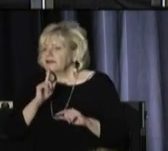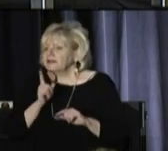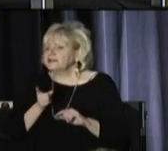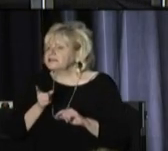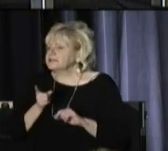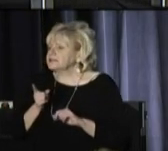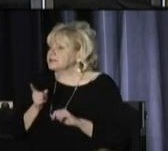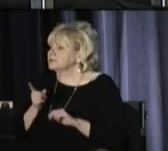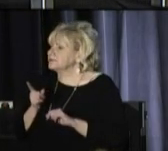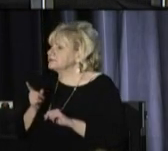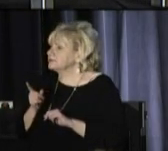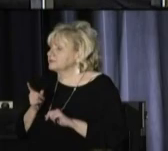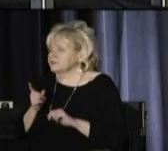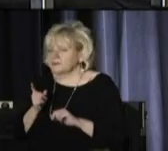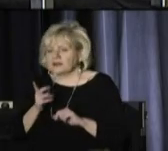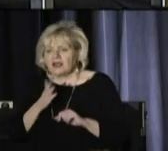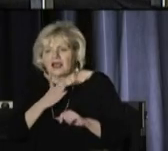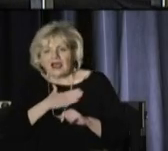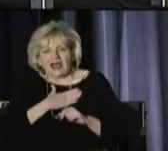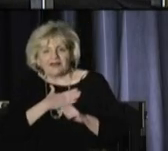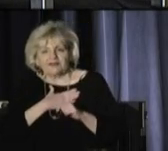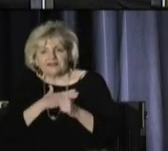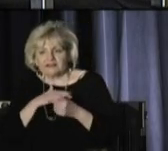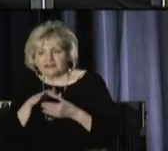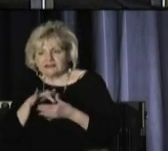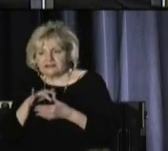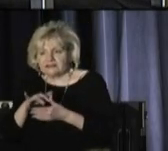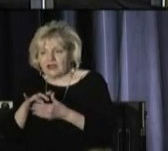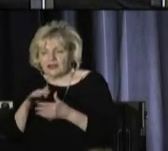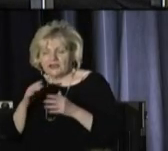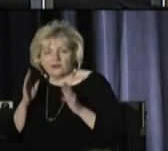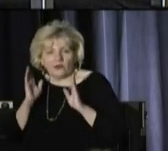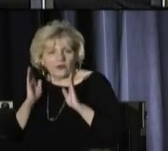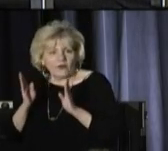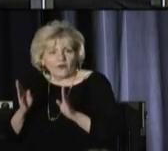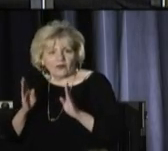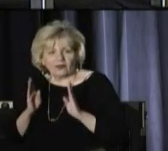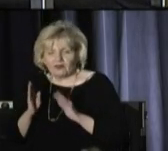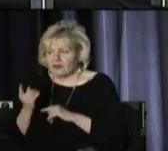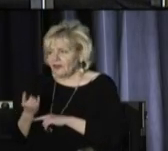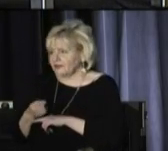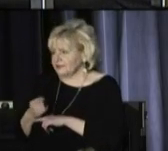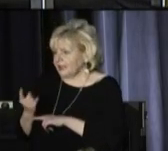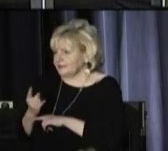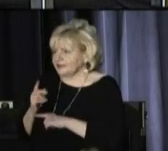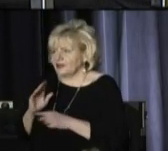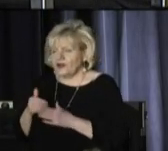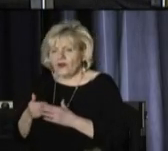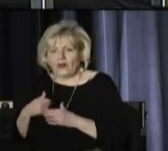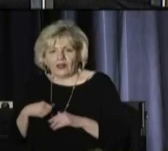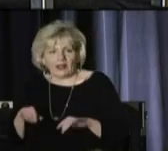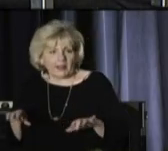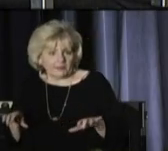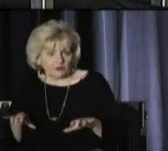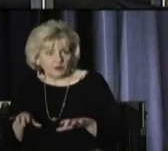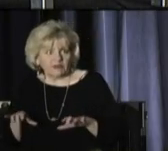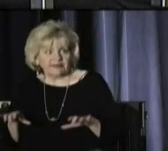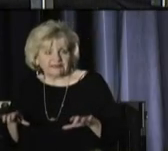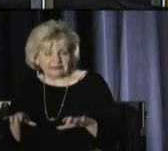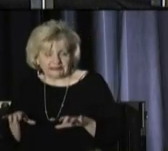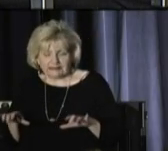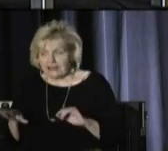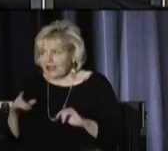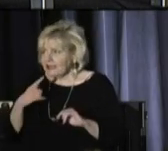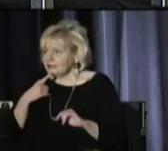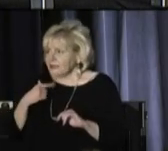is having a study hall day, having study hall days, where all I'm doing is, I say to